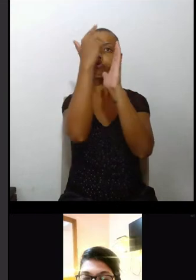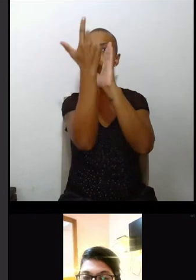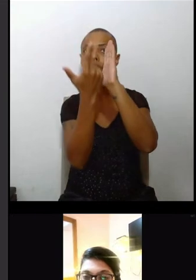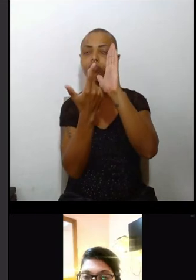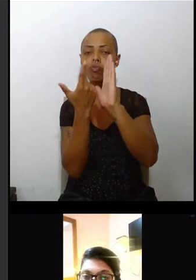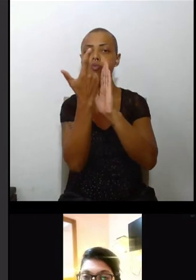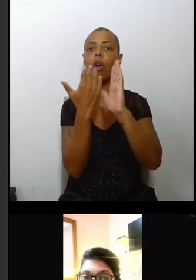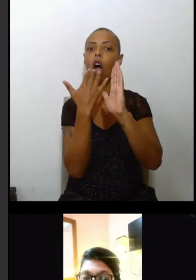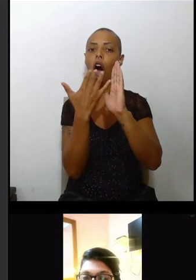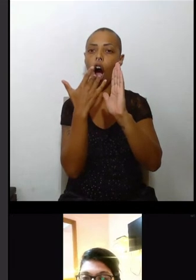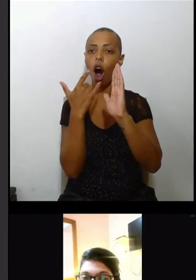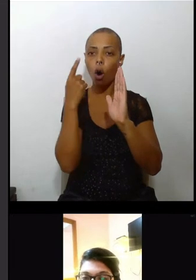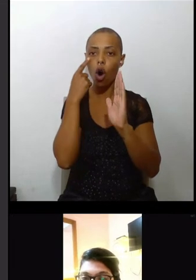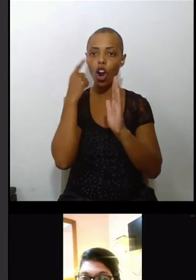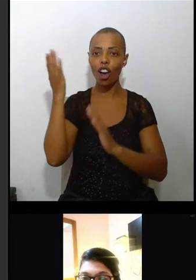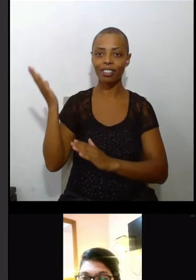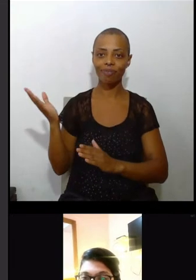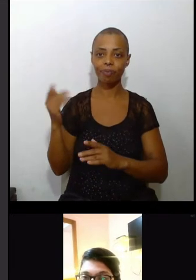image